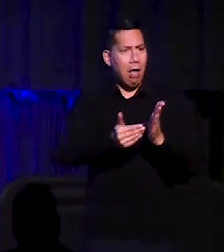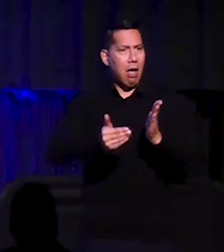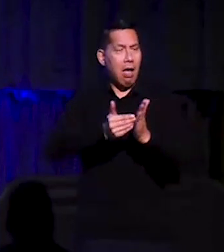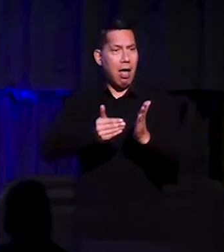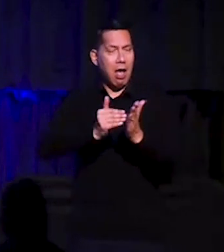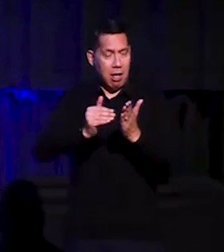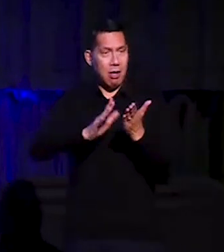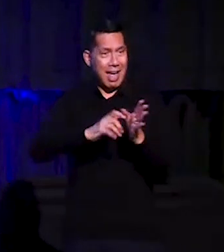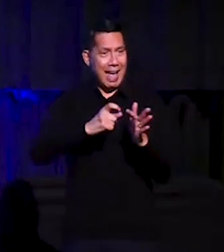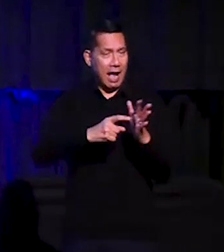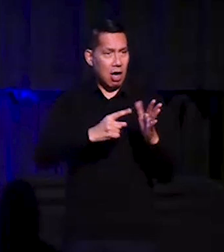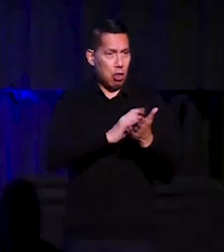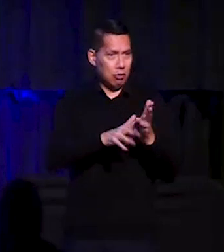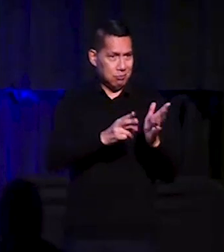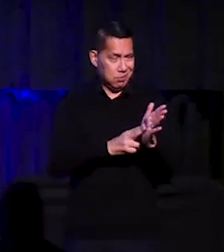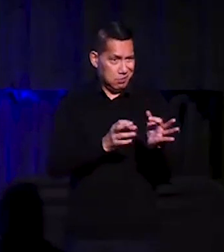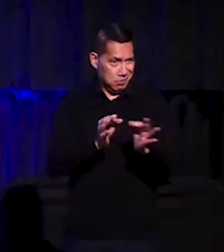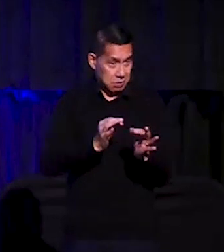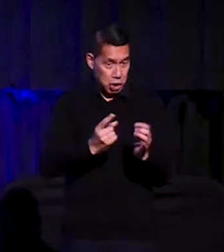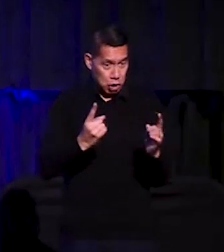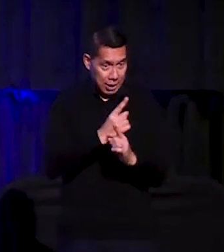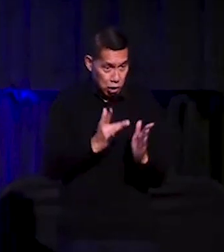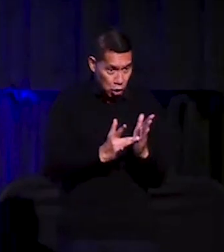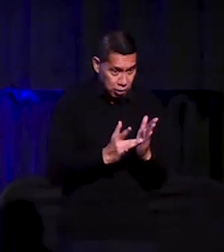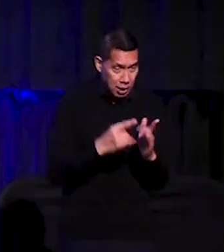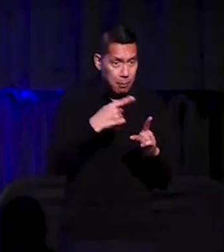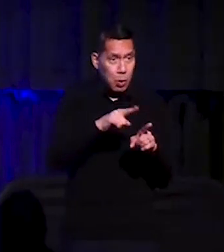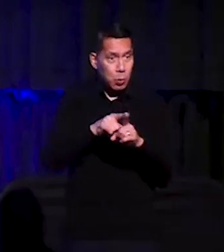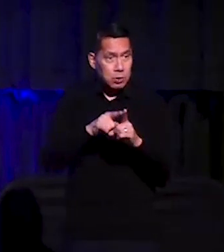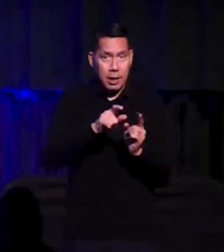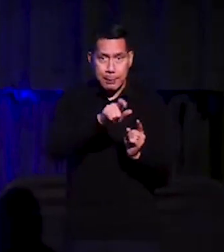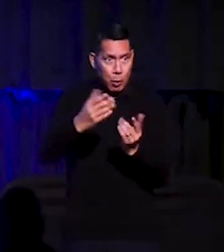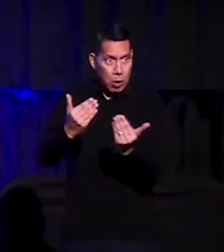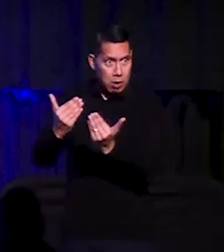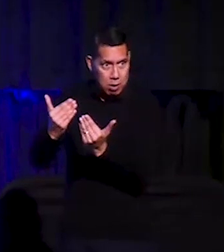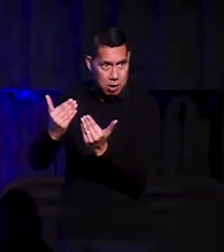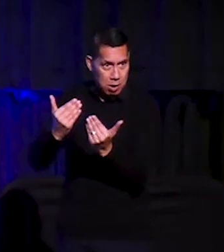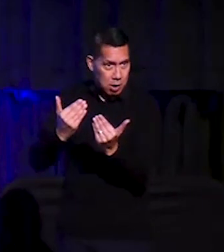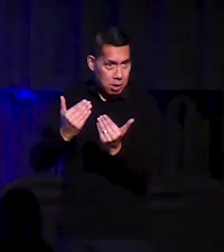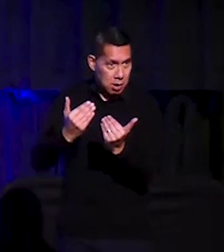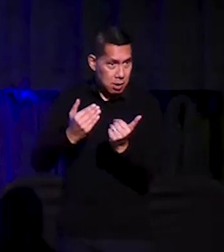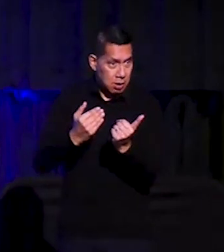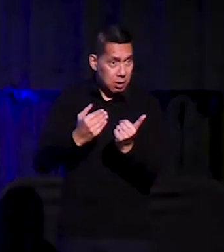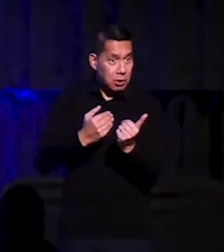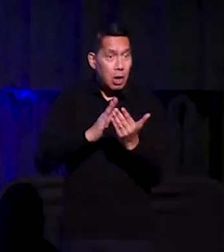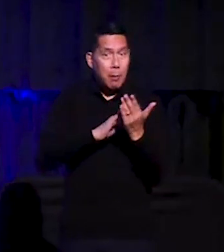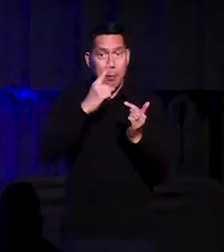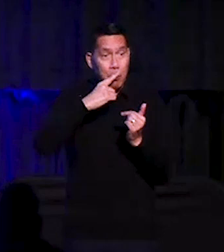and not only change with the technology, but they also started having stakeholder buy-ins. That also changes people's mindsets as